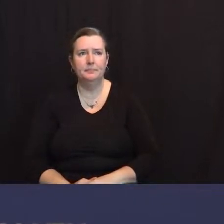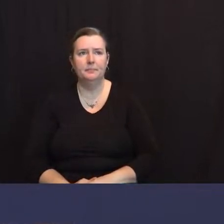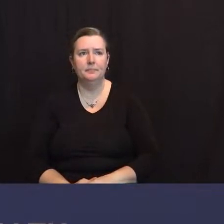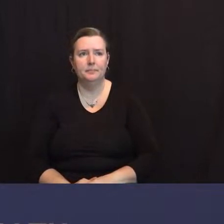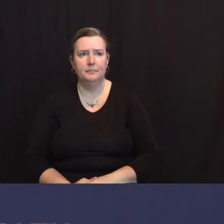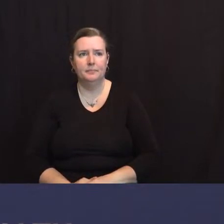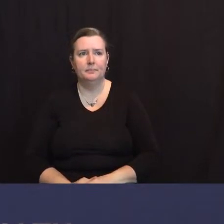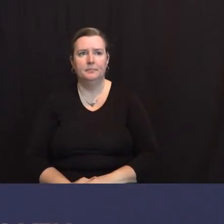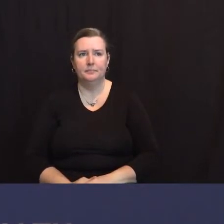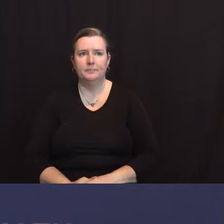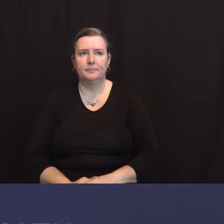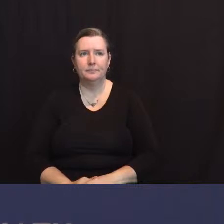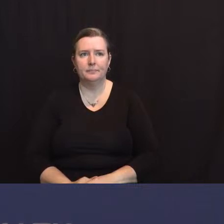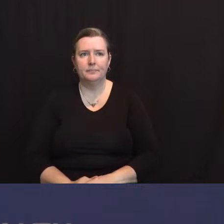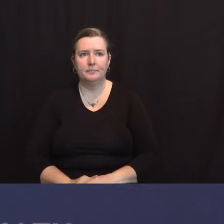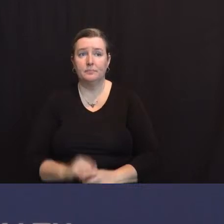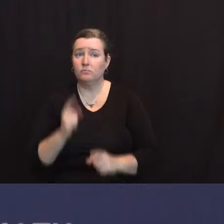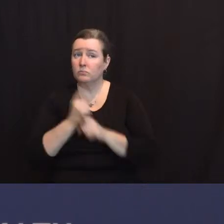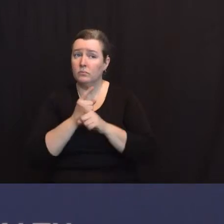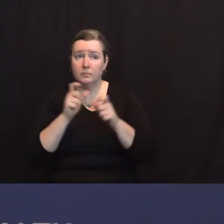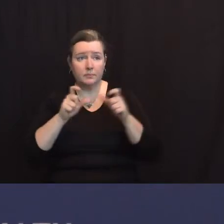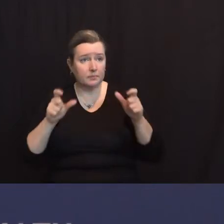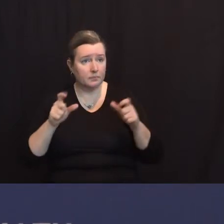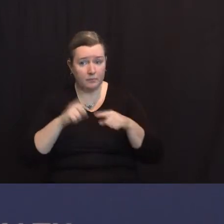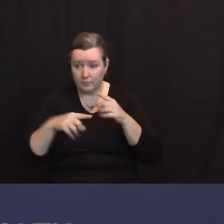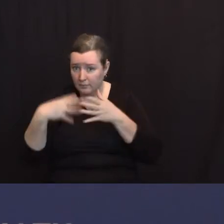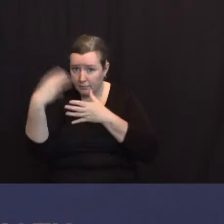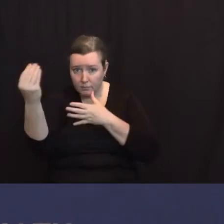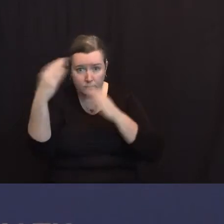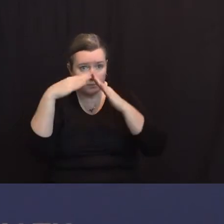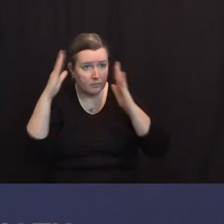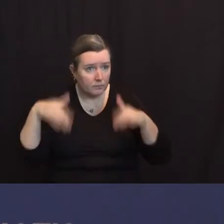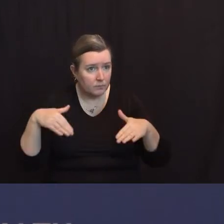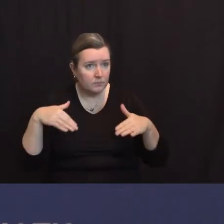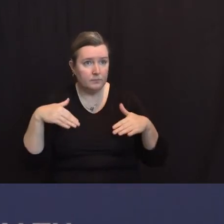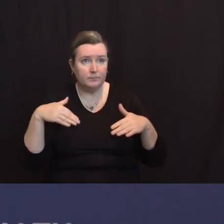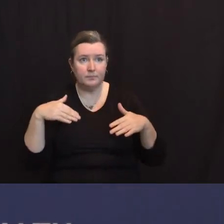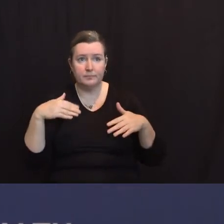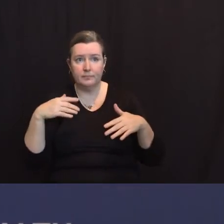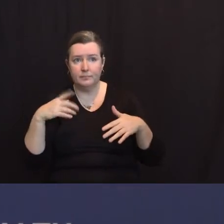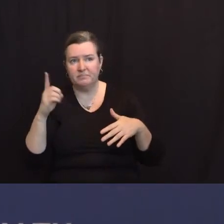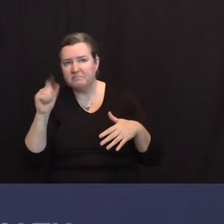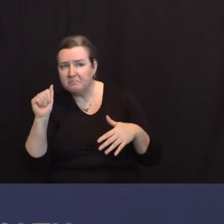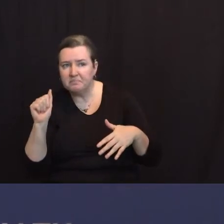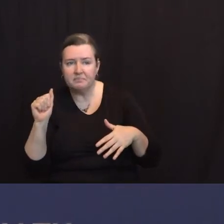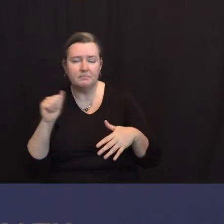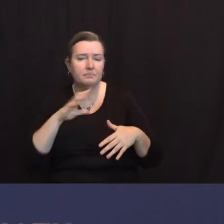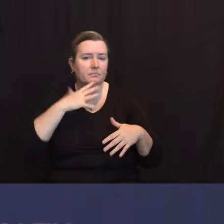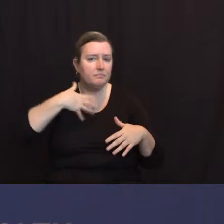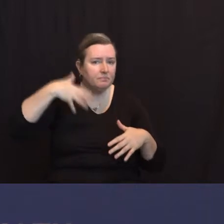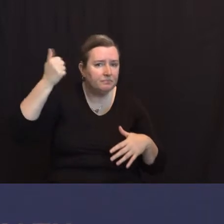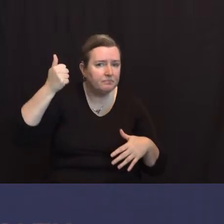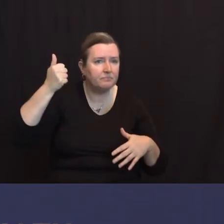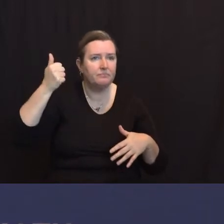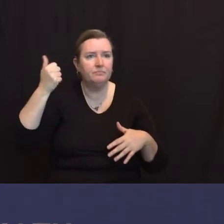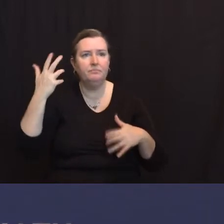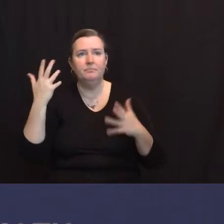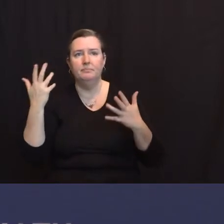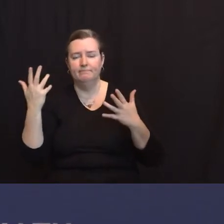to. Matt asked questions about folks who may be disabled or 75 or seniors who are homebound, not in a group